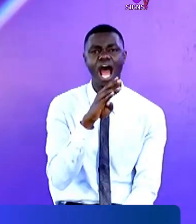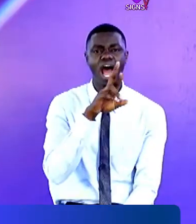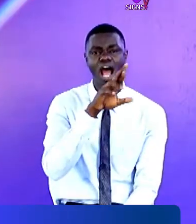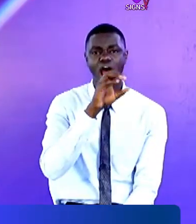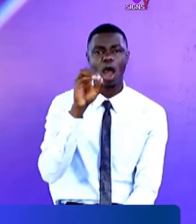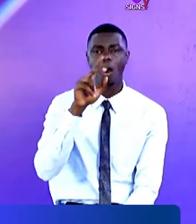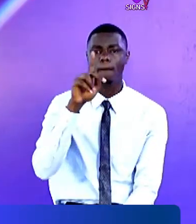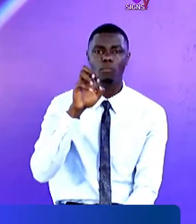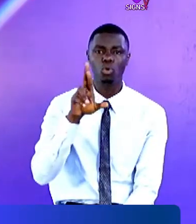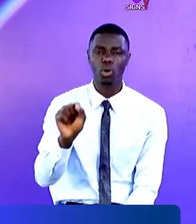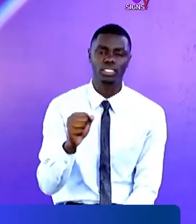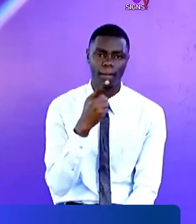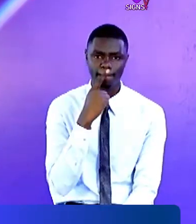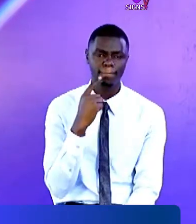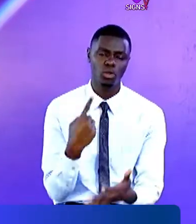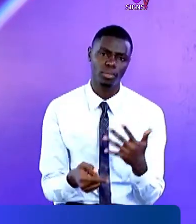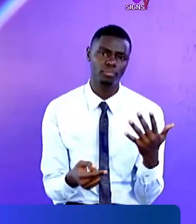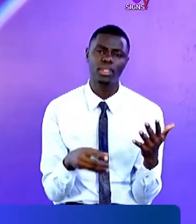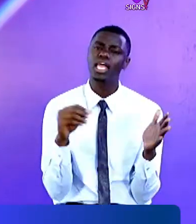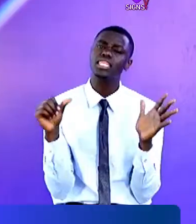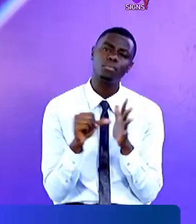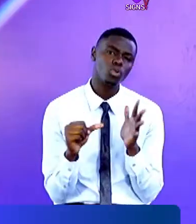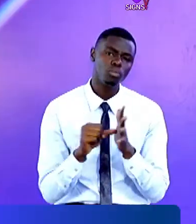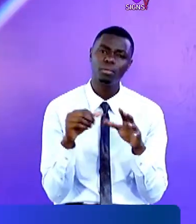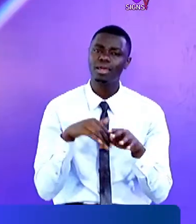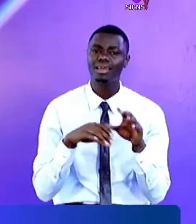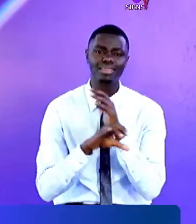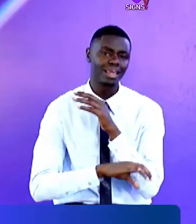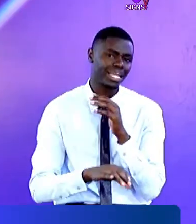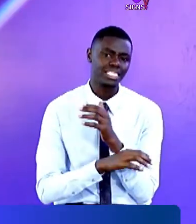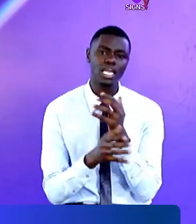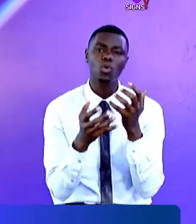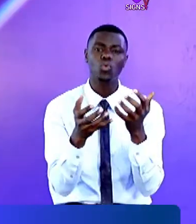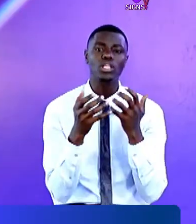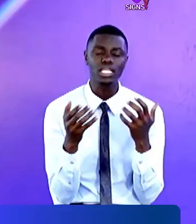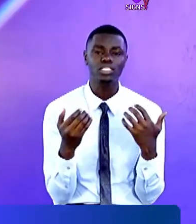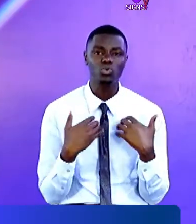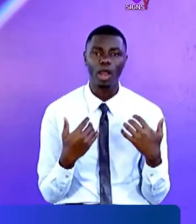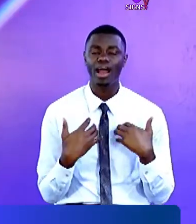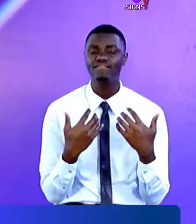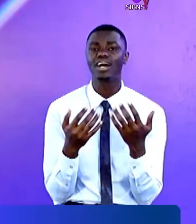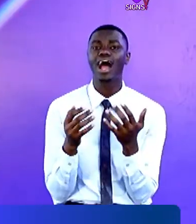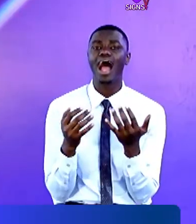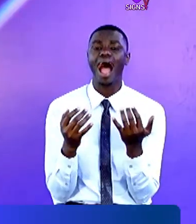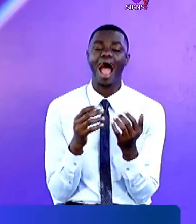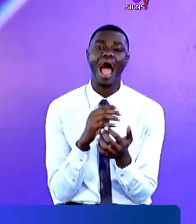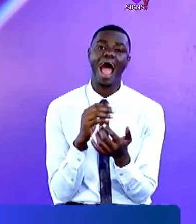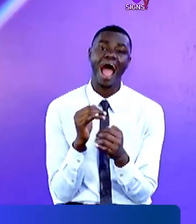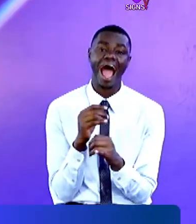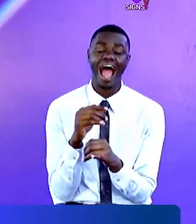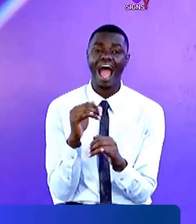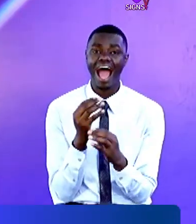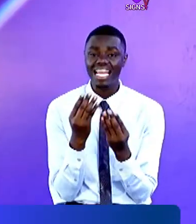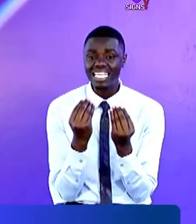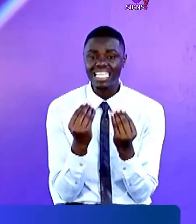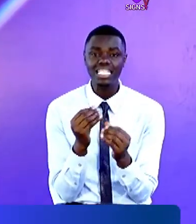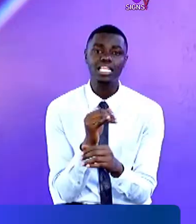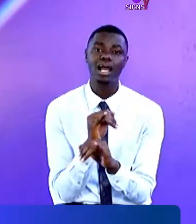I told you that the problem we're having in this country, we need to run a lean and clean government. It's the same thing again I told about